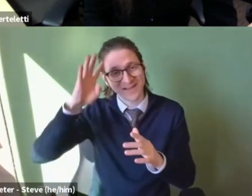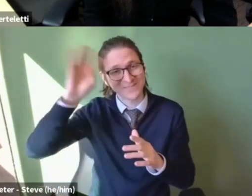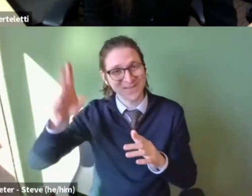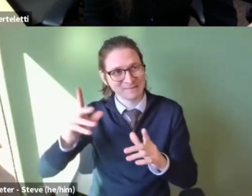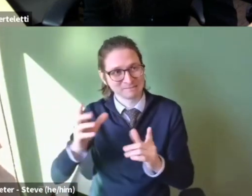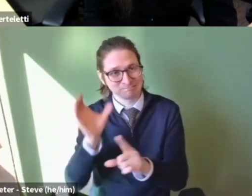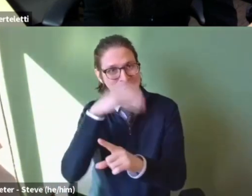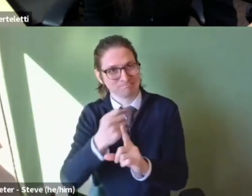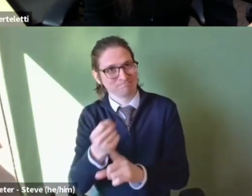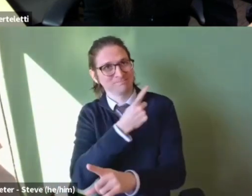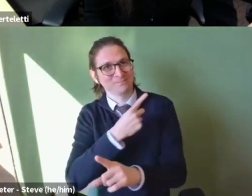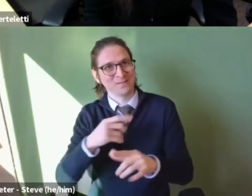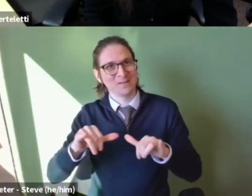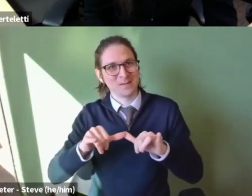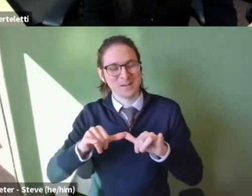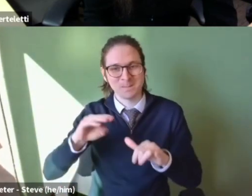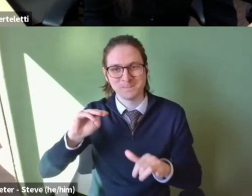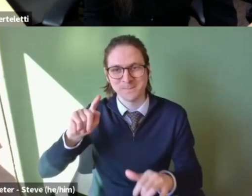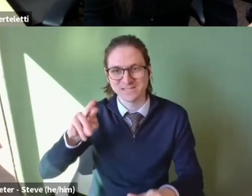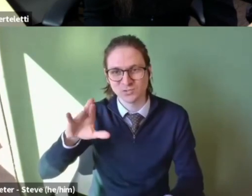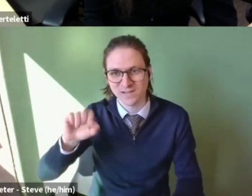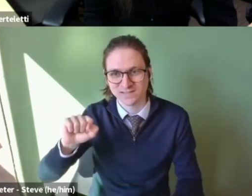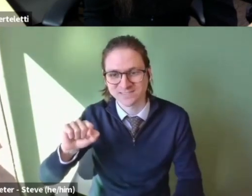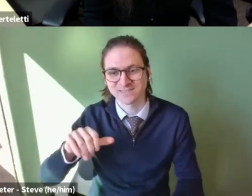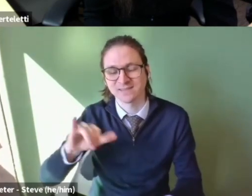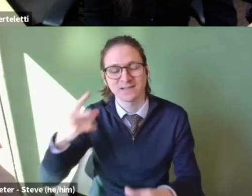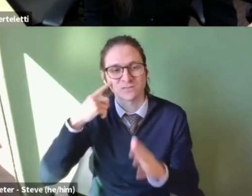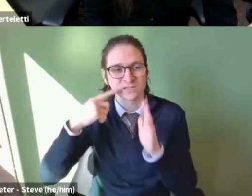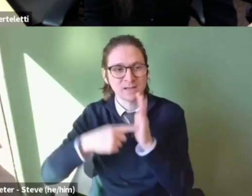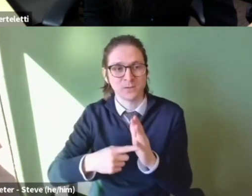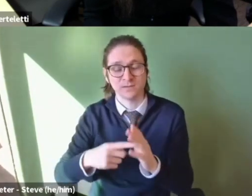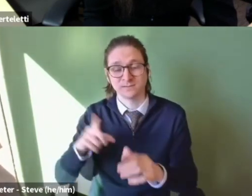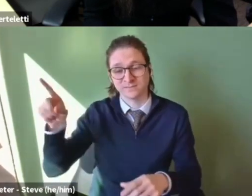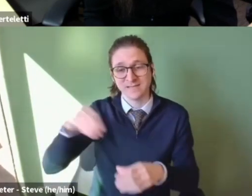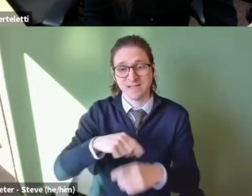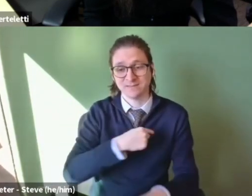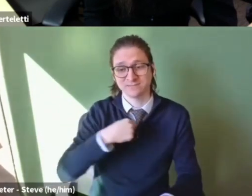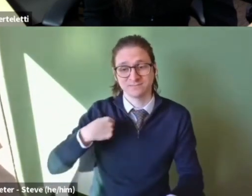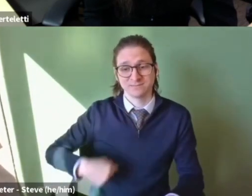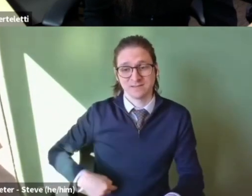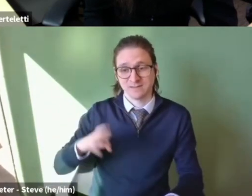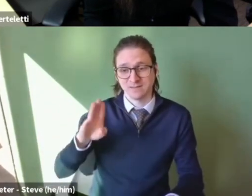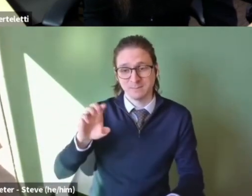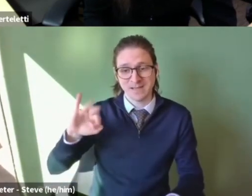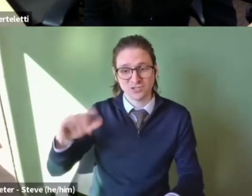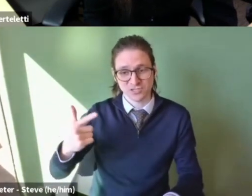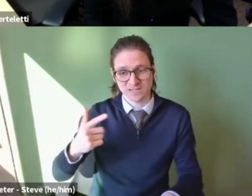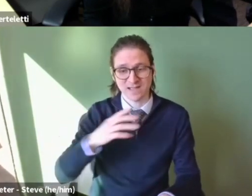what you want to know, but that people don't usually do. Like the cross-cultural studies in Beijing, and Los Angeles, where